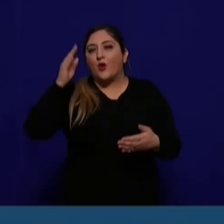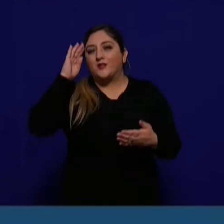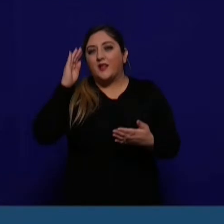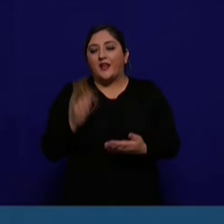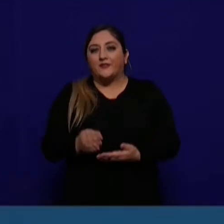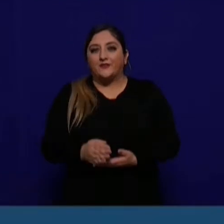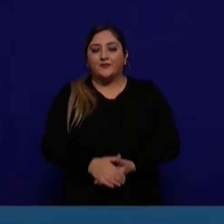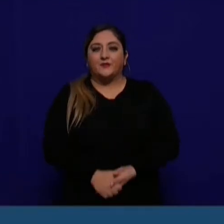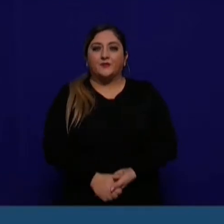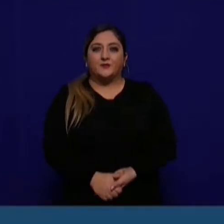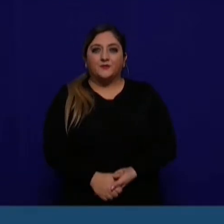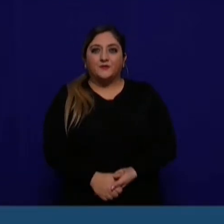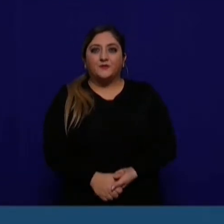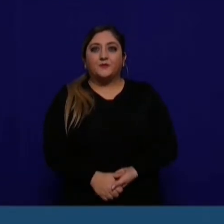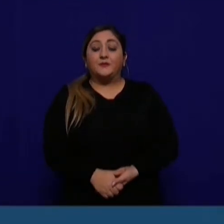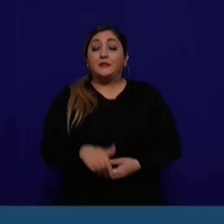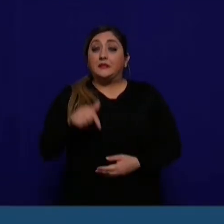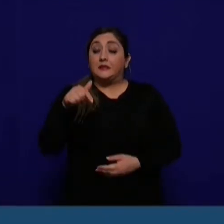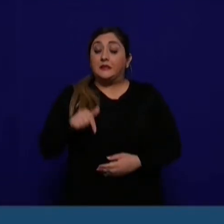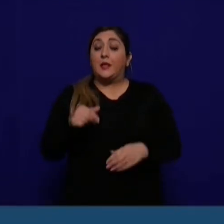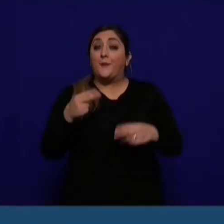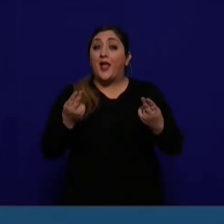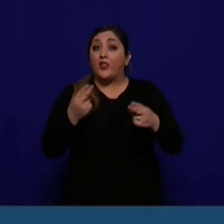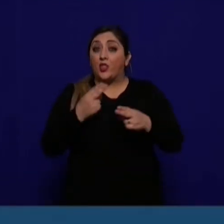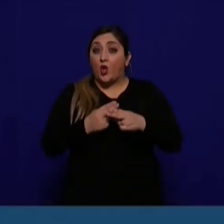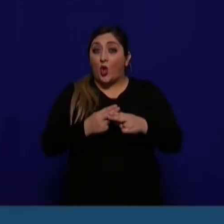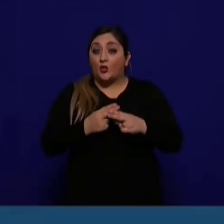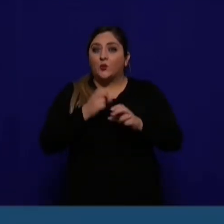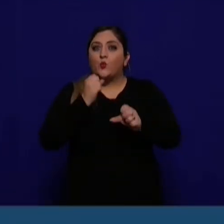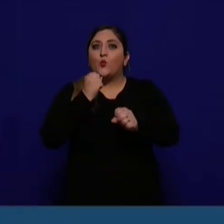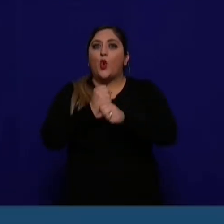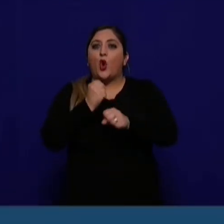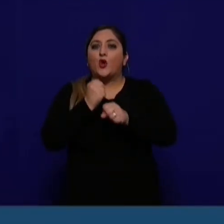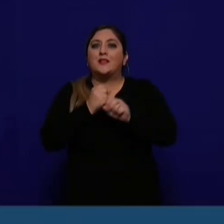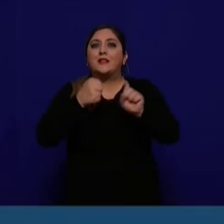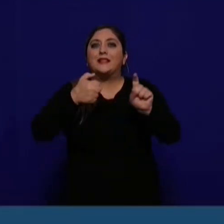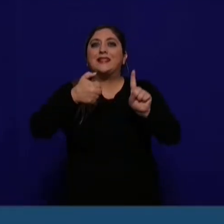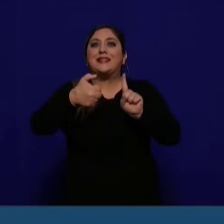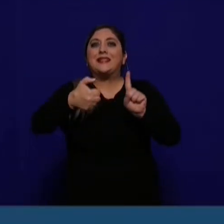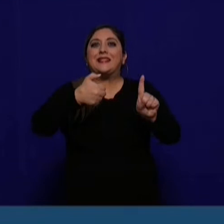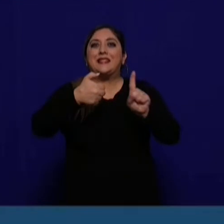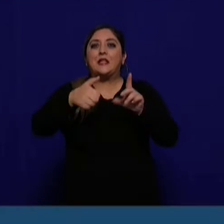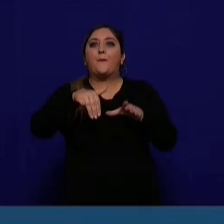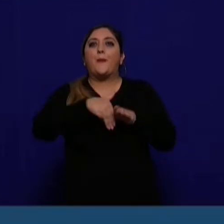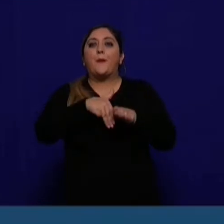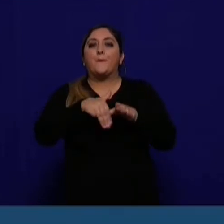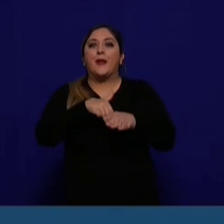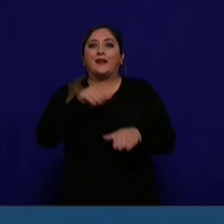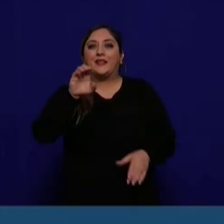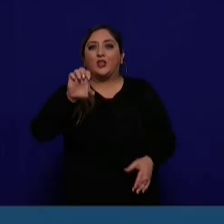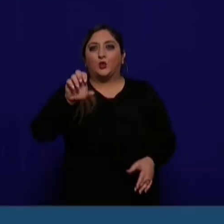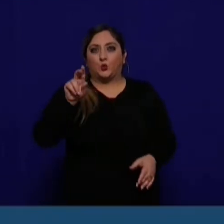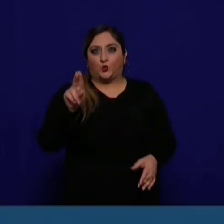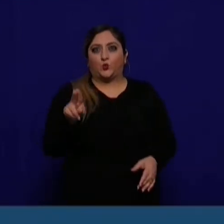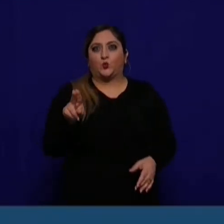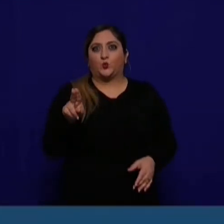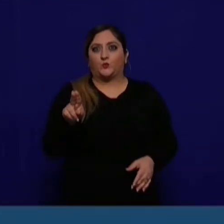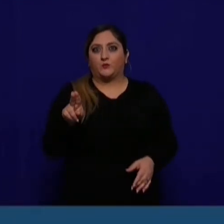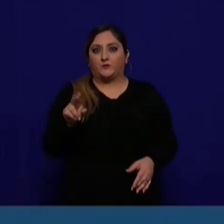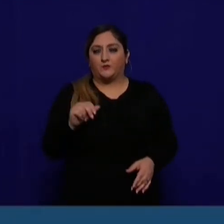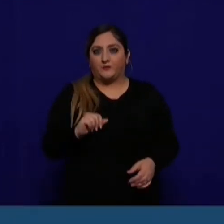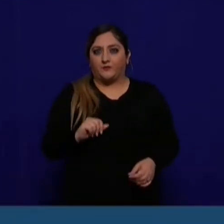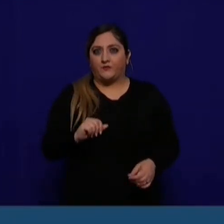This interoperability is working within 16 EU member states, whereby there is an exchange of exposure